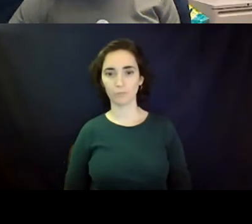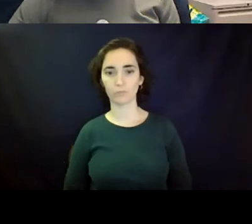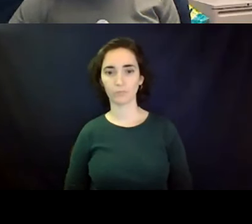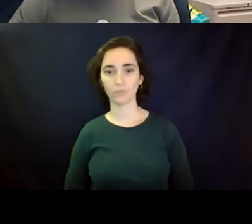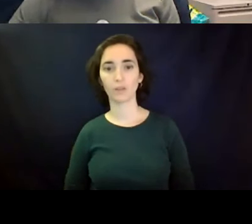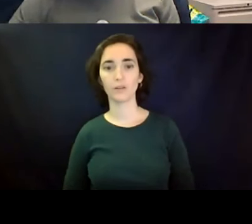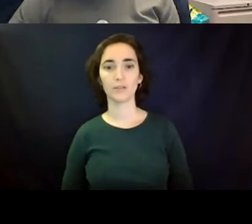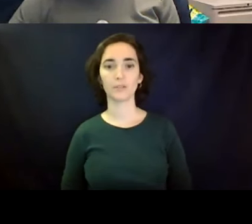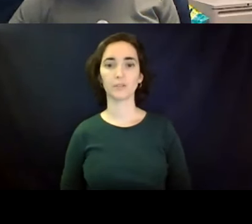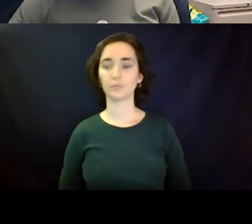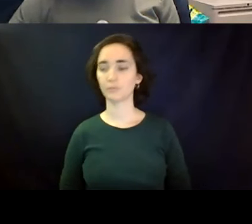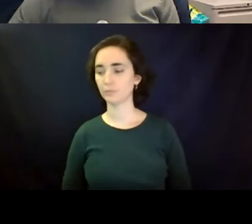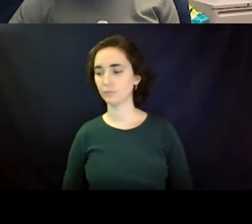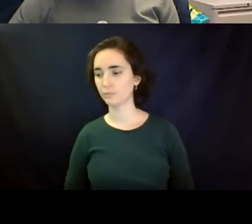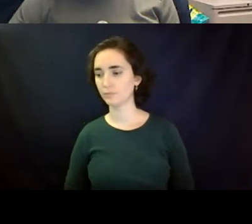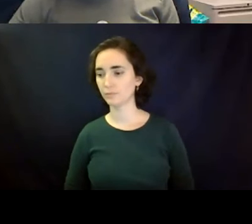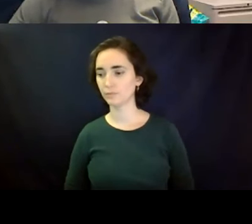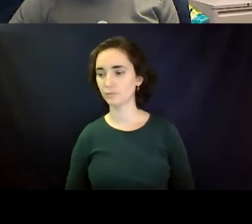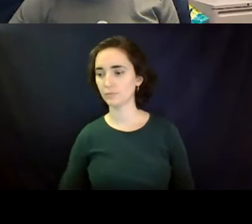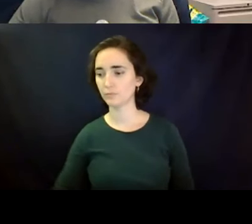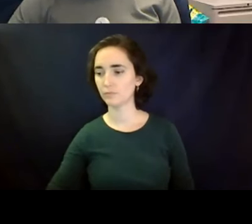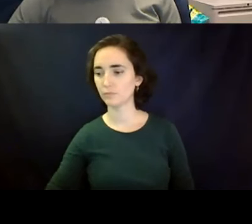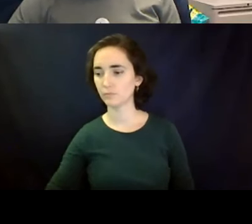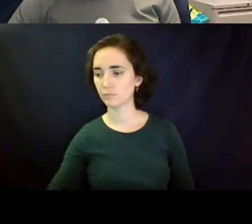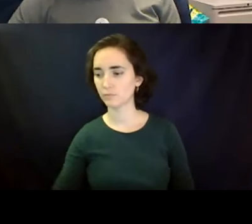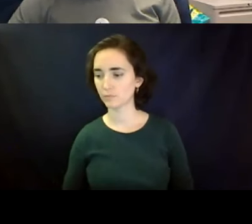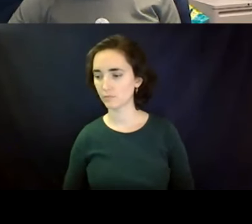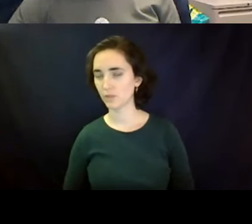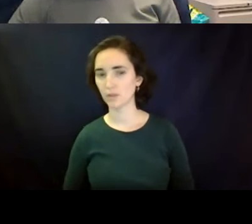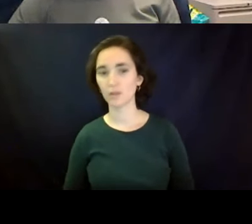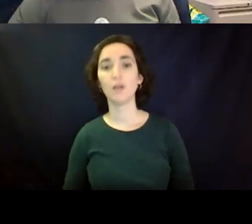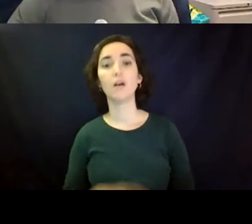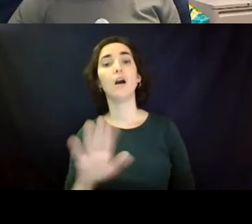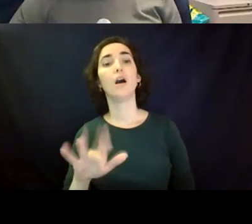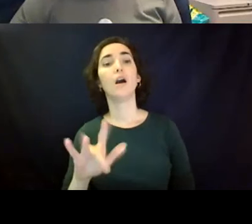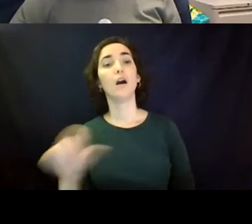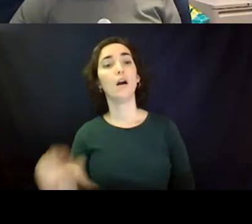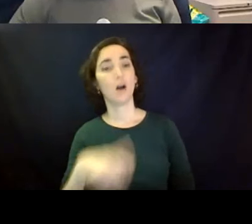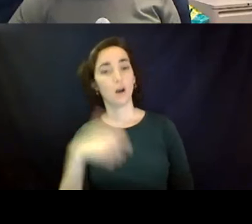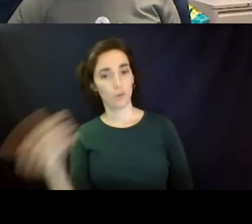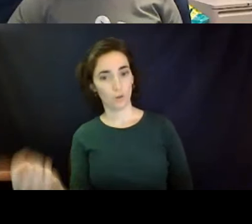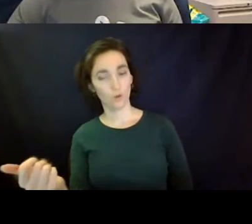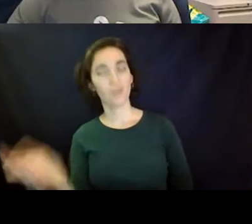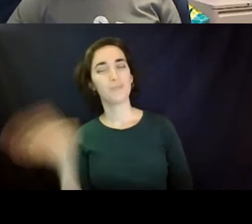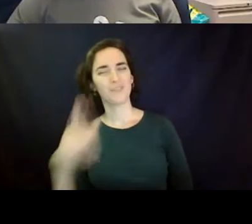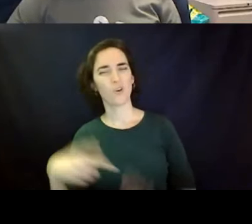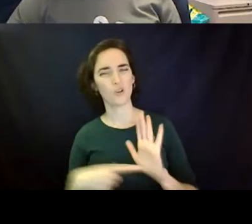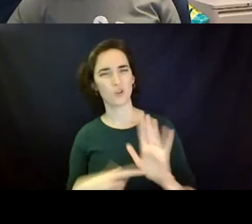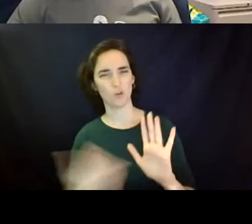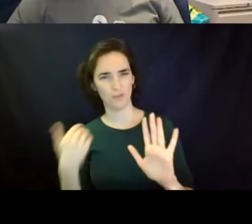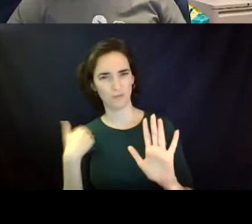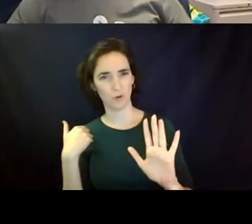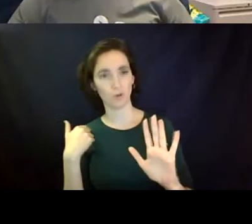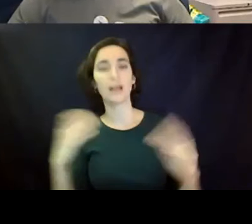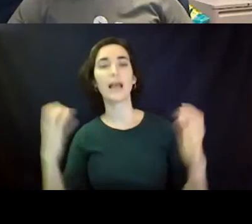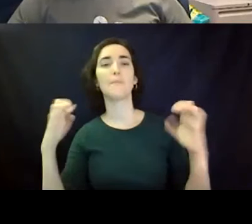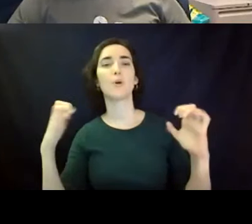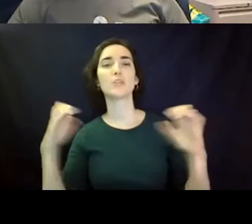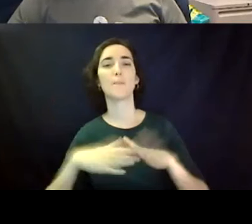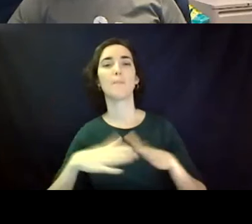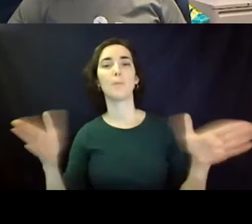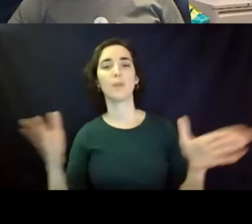I am messing this up. So get a game plan. The other thing is, I held it up earlier, is our emergency